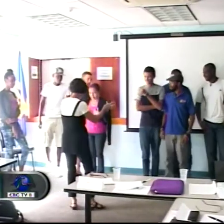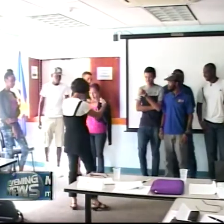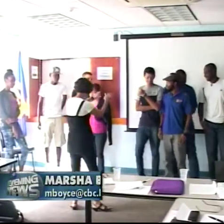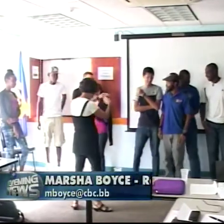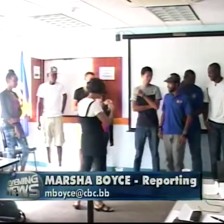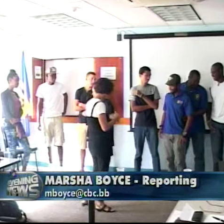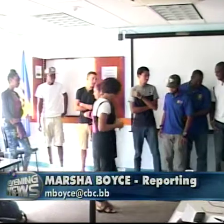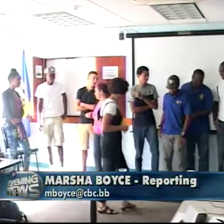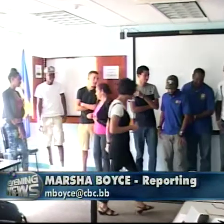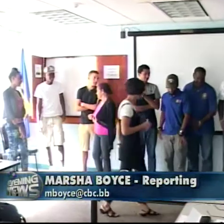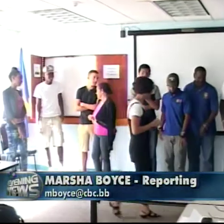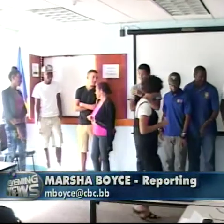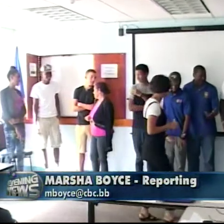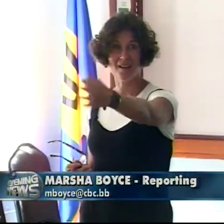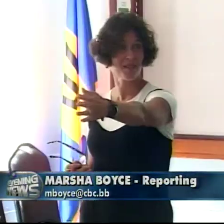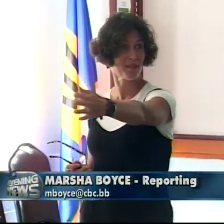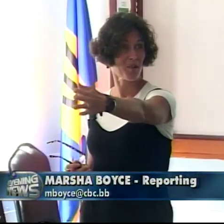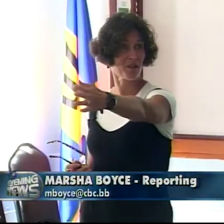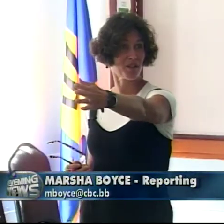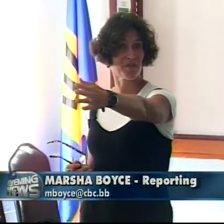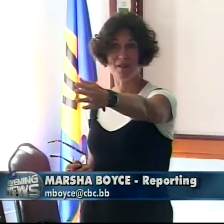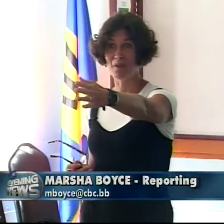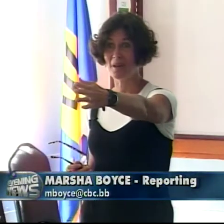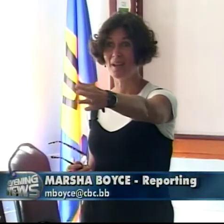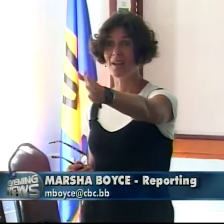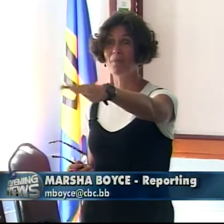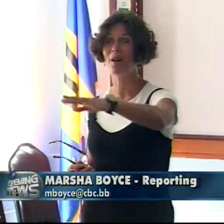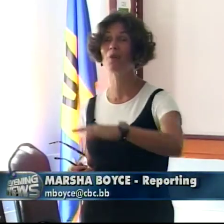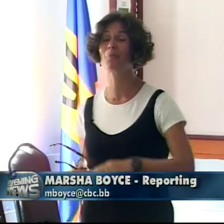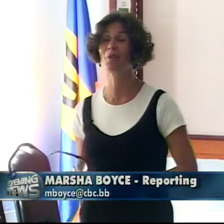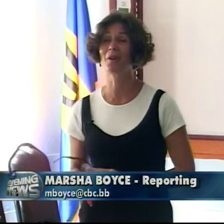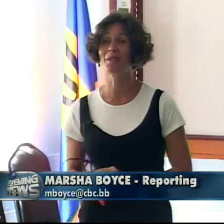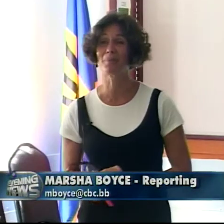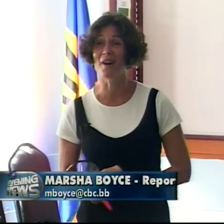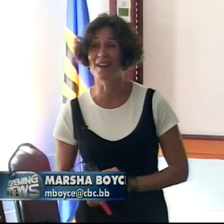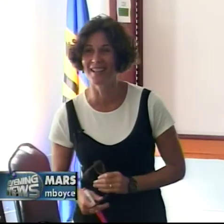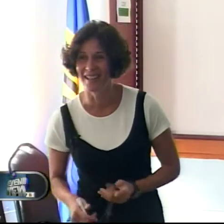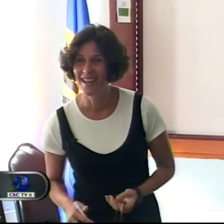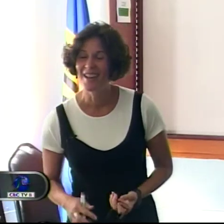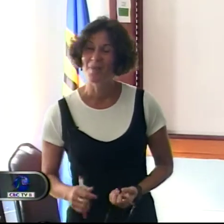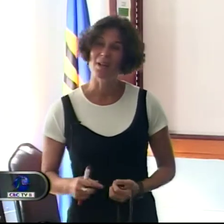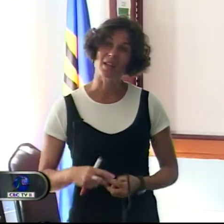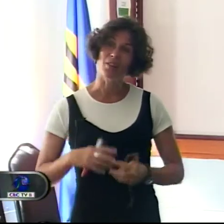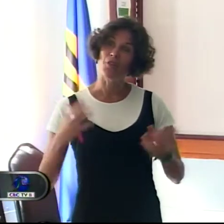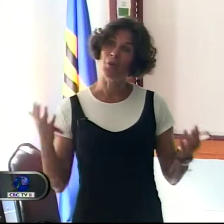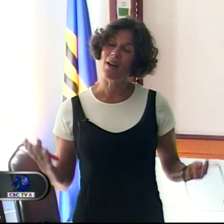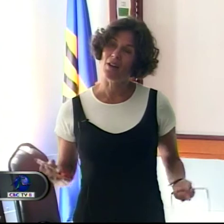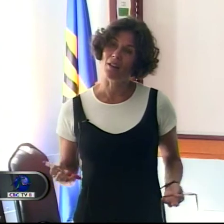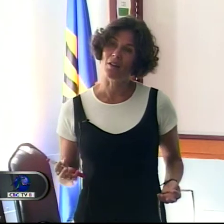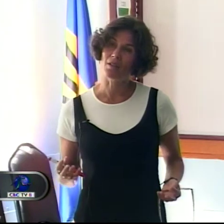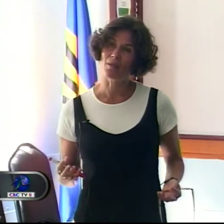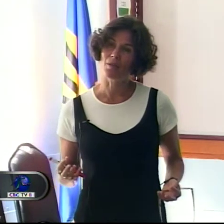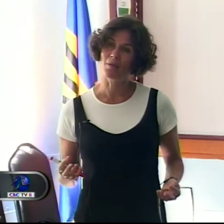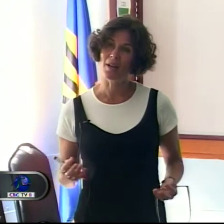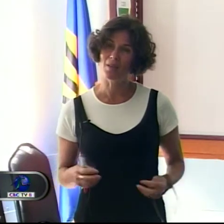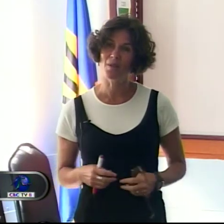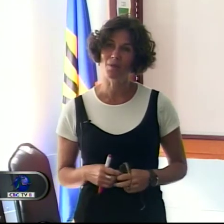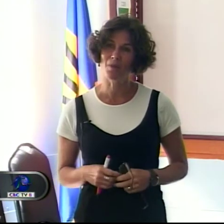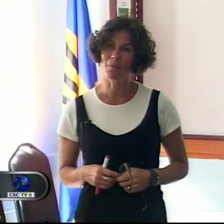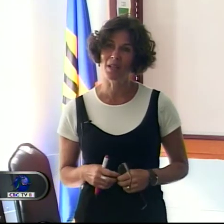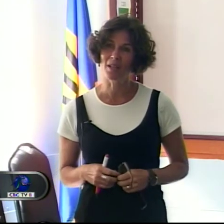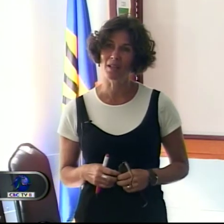by the Australian-based Shaman Sinson, who's worked with athletes at various levels through her association with the Institute of Sports in Australia,